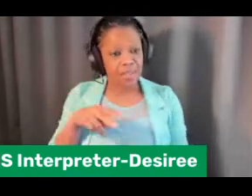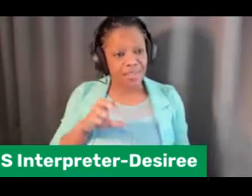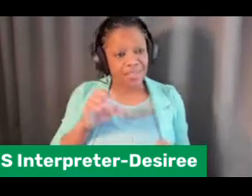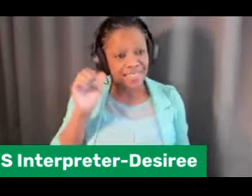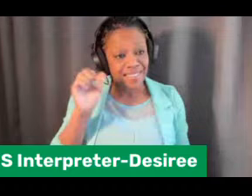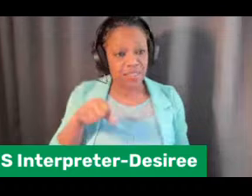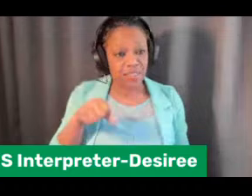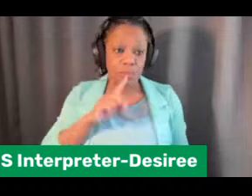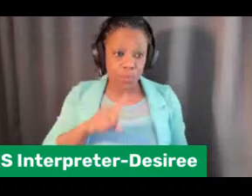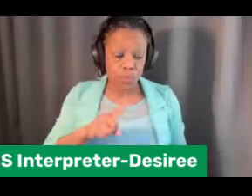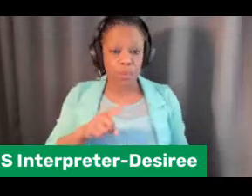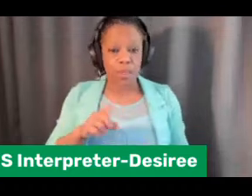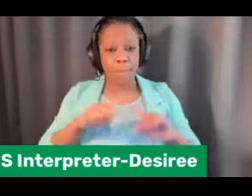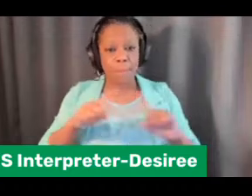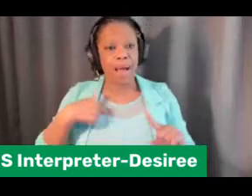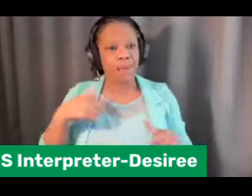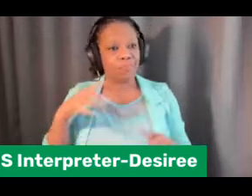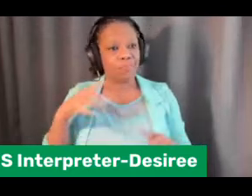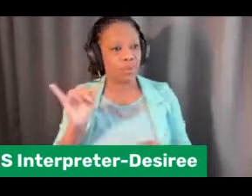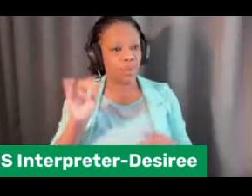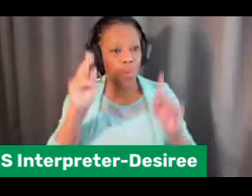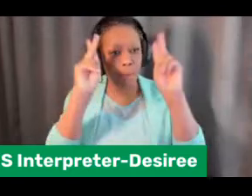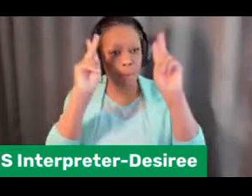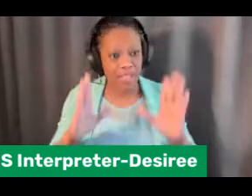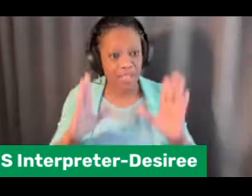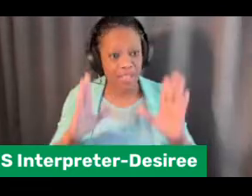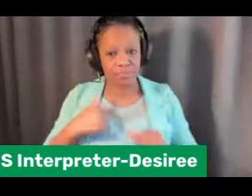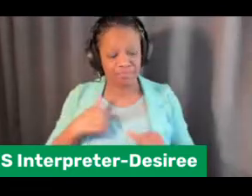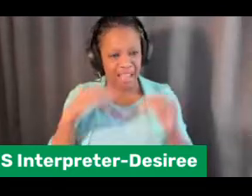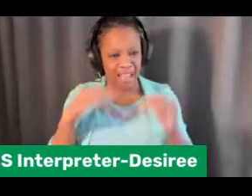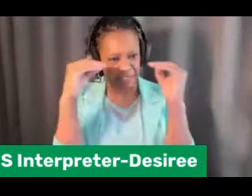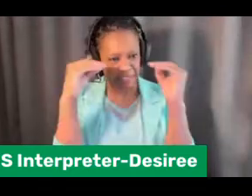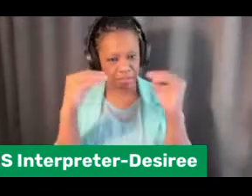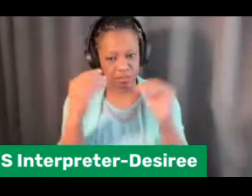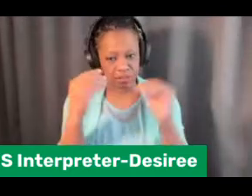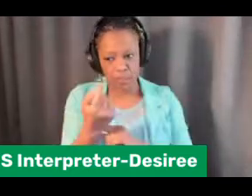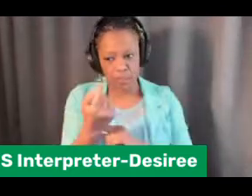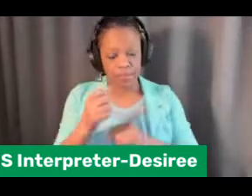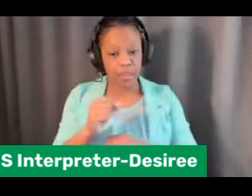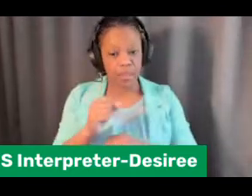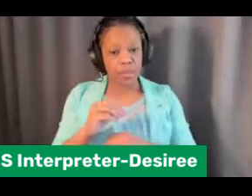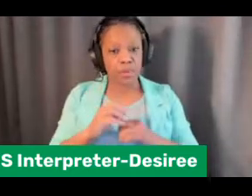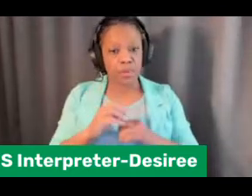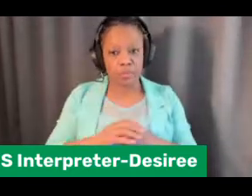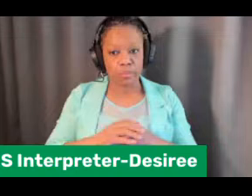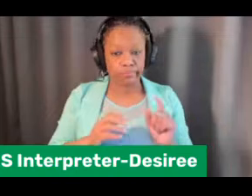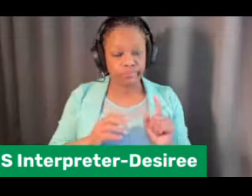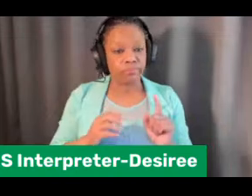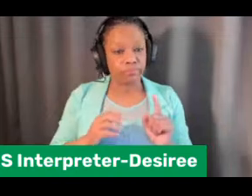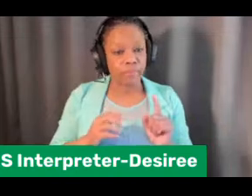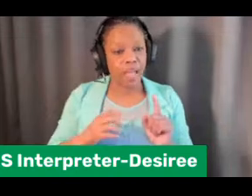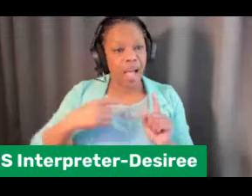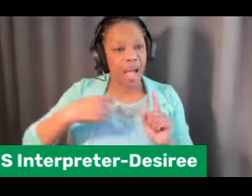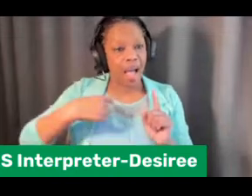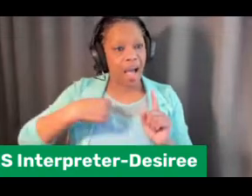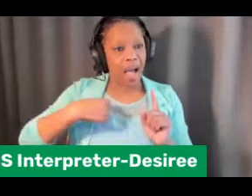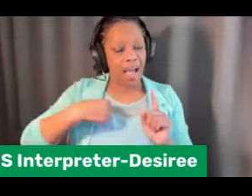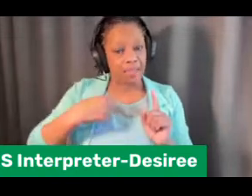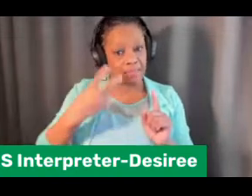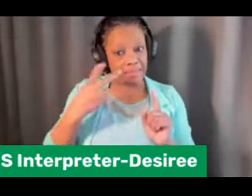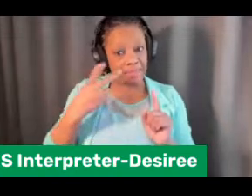also a professor, so I teach a bit. And for me, as I make sense of Tu eres mi otro yo, I'm often